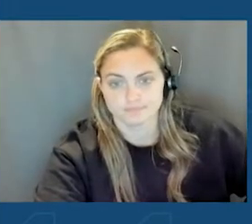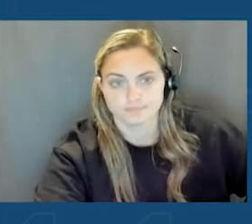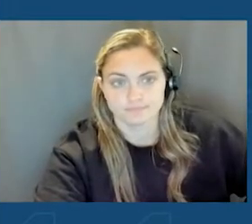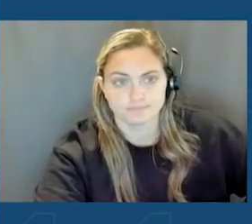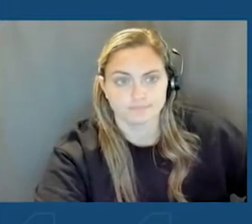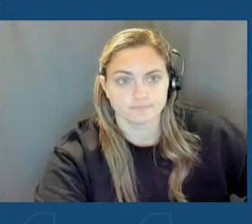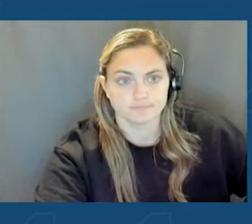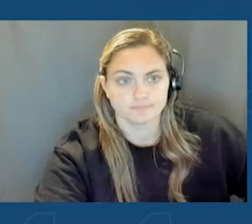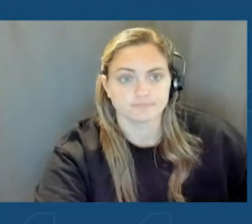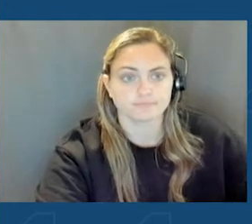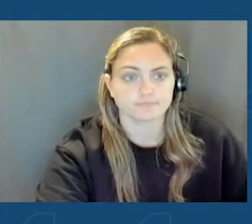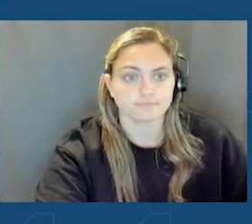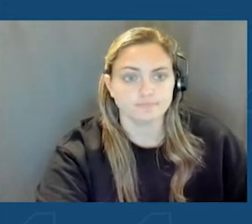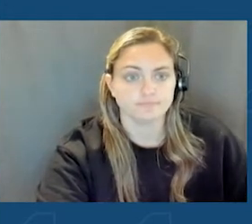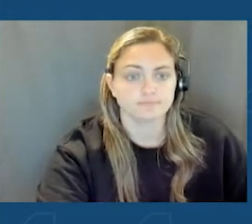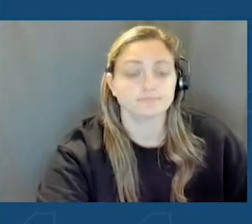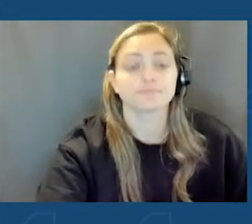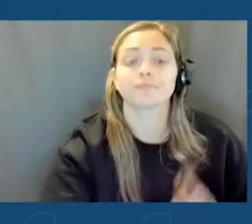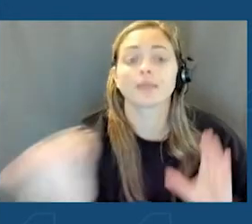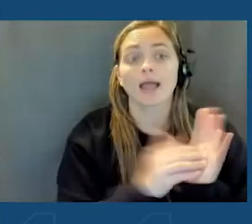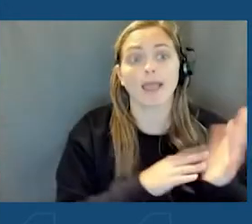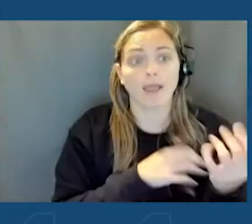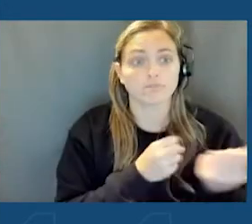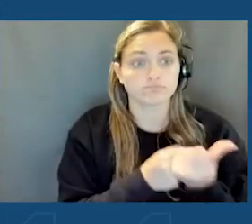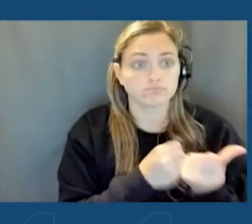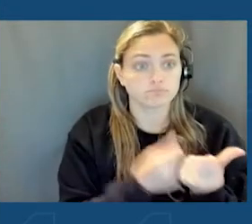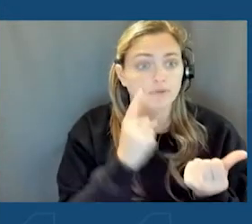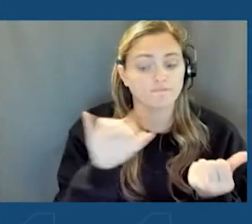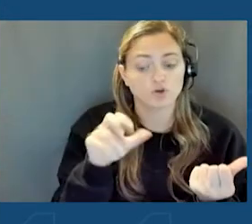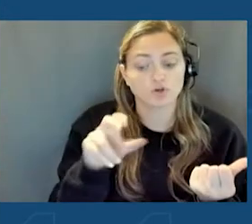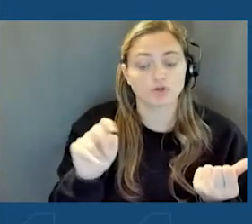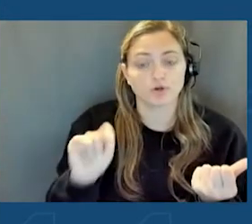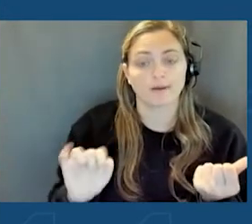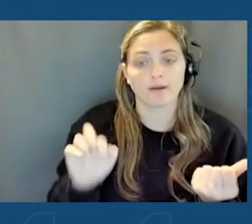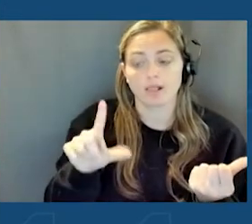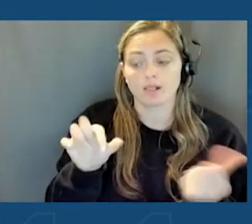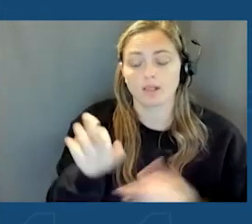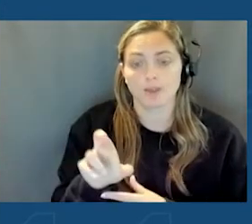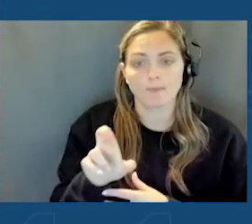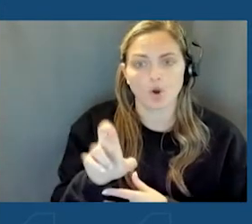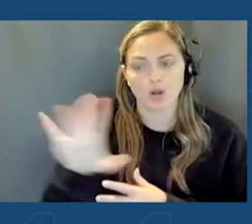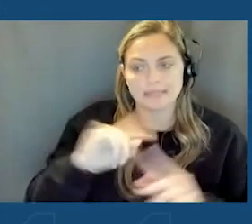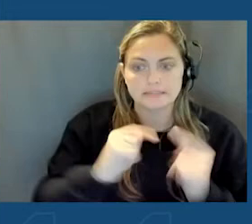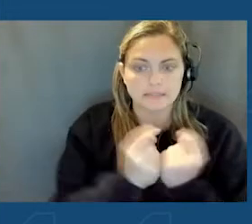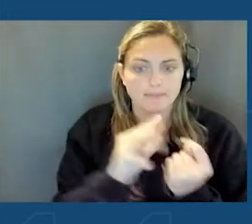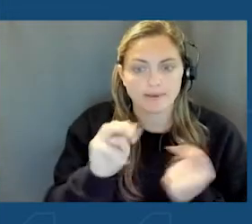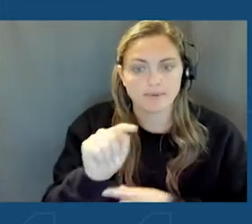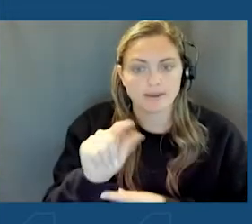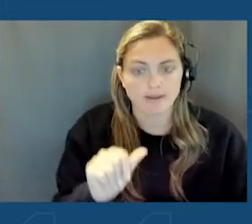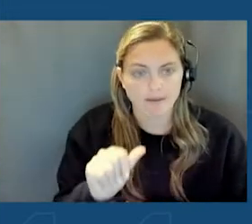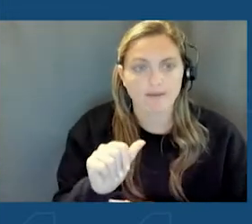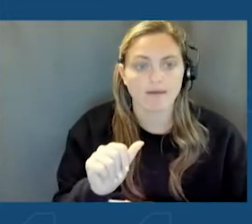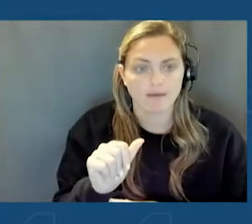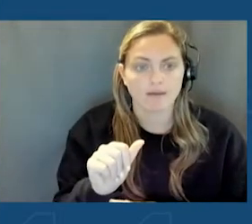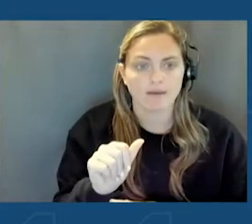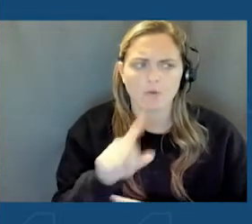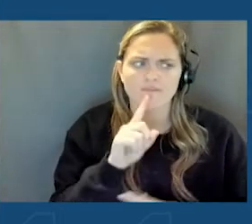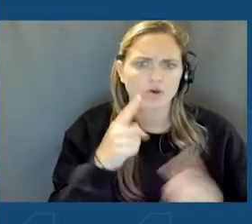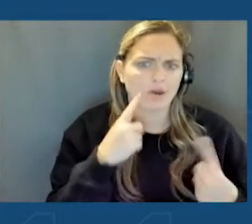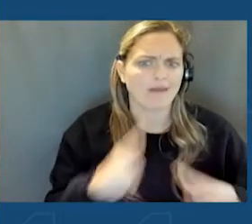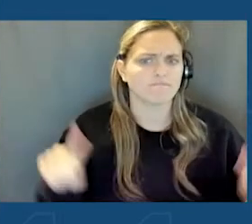And again, I have to give credit to Jano Lieber and his team at the MTA. Jano and I have had a very effective